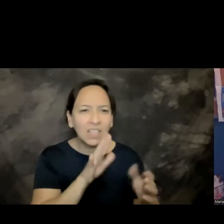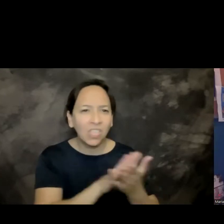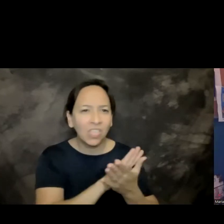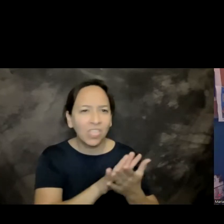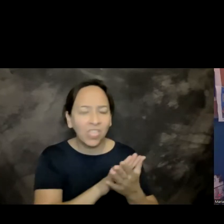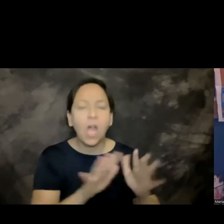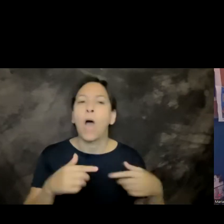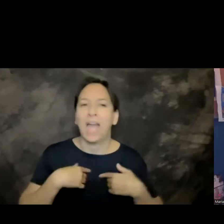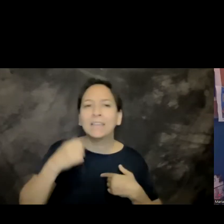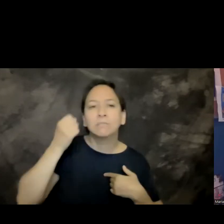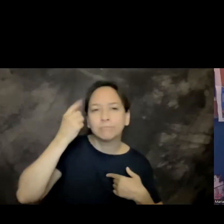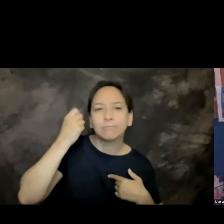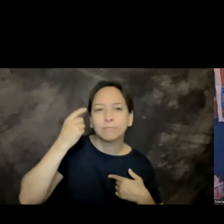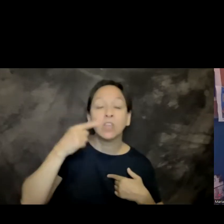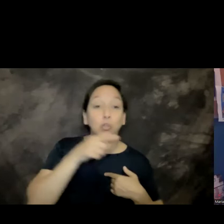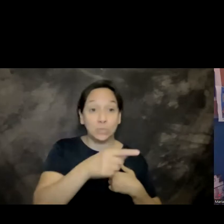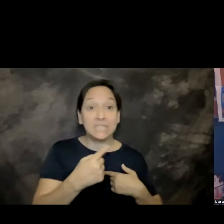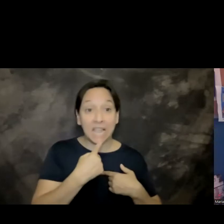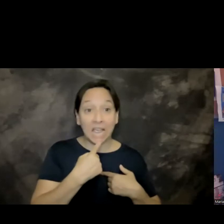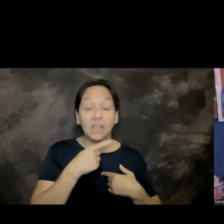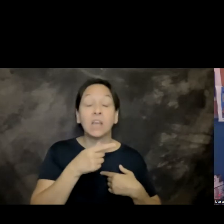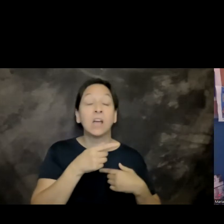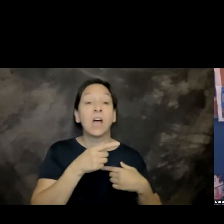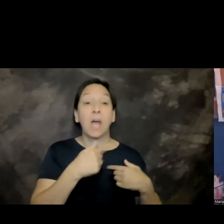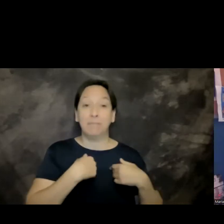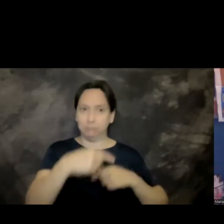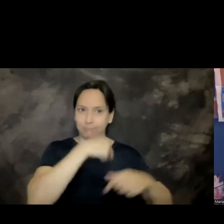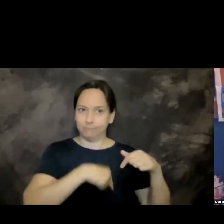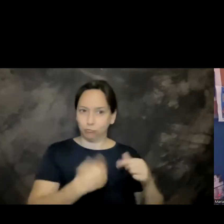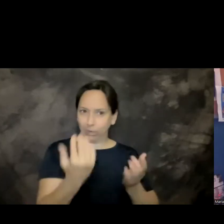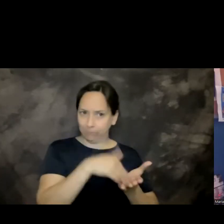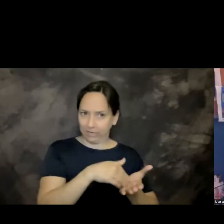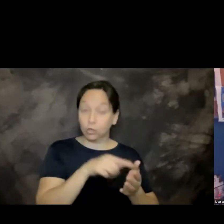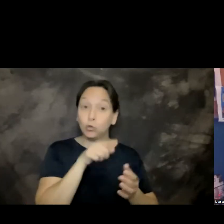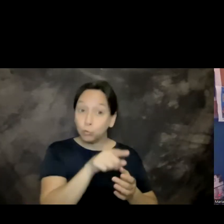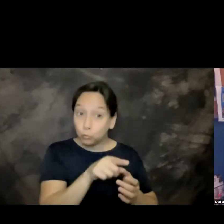said that you are visually impaired, correct?